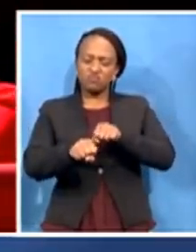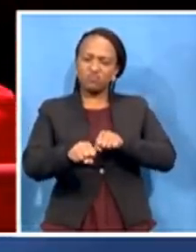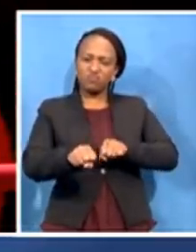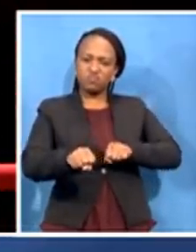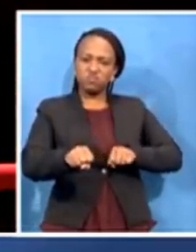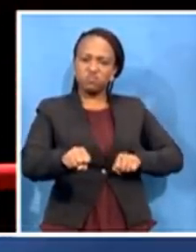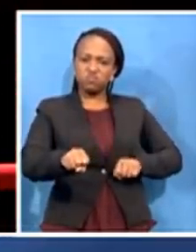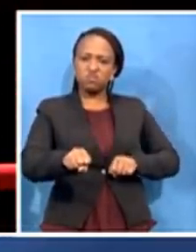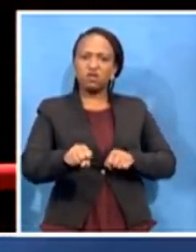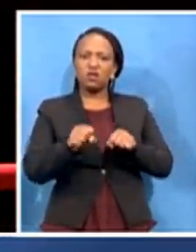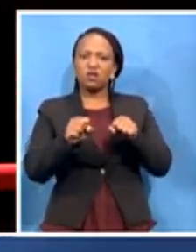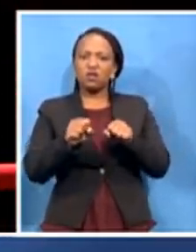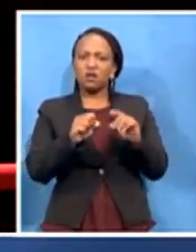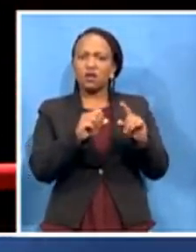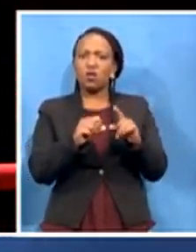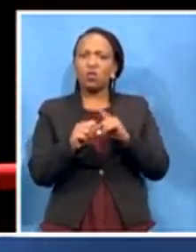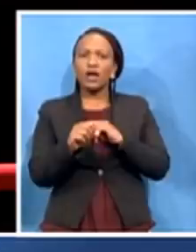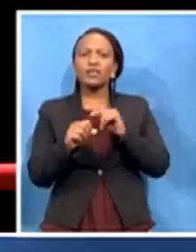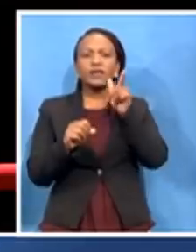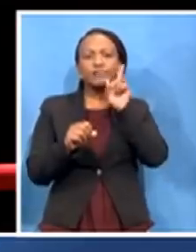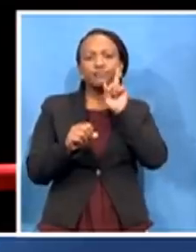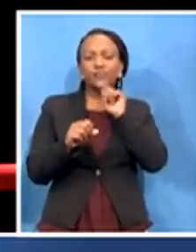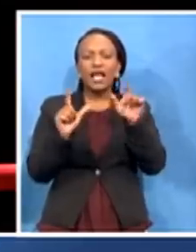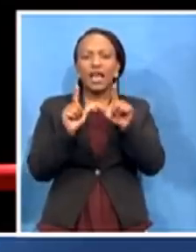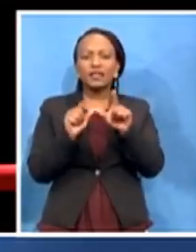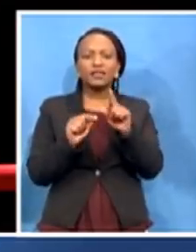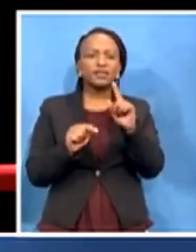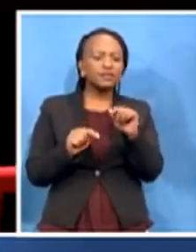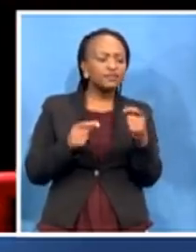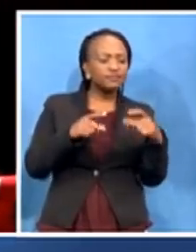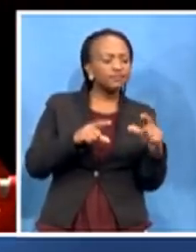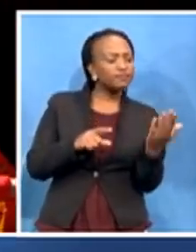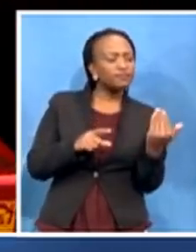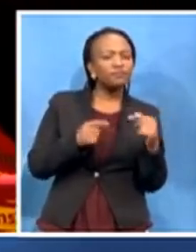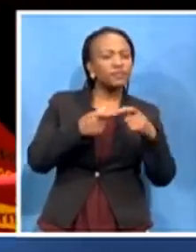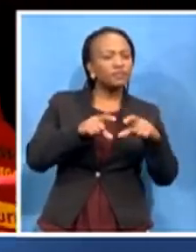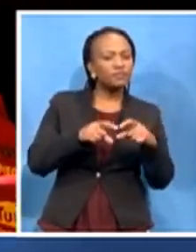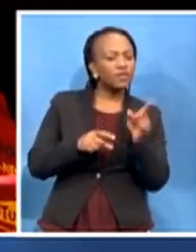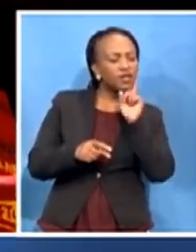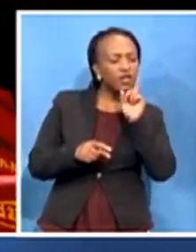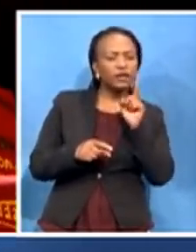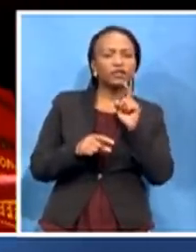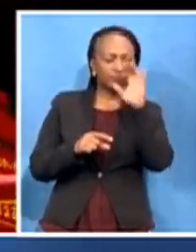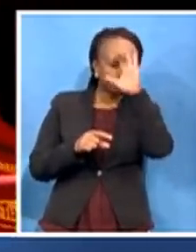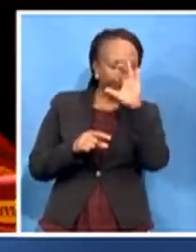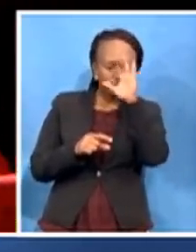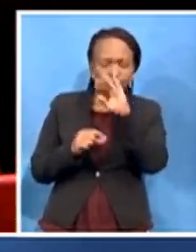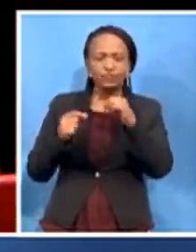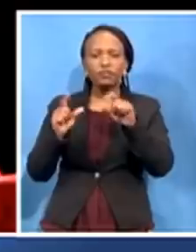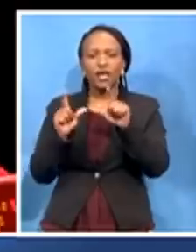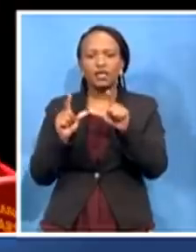before they head to their spot, because there's a designated area for farmers where they